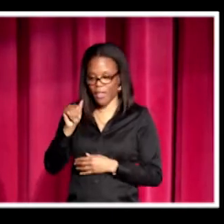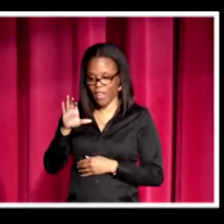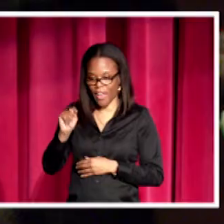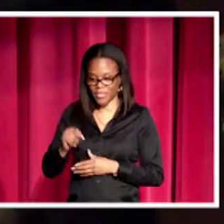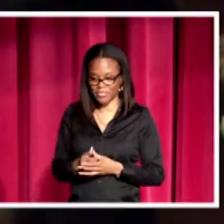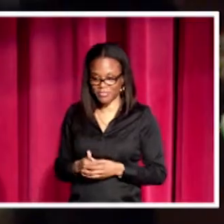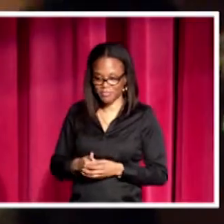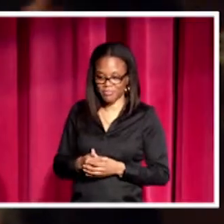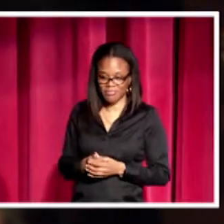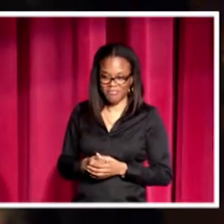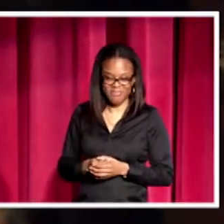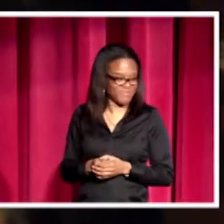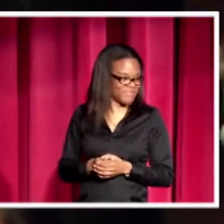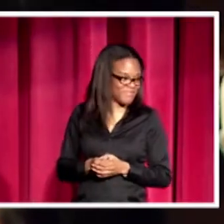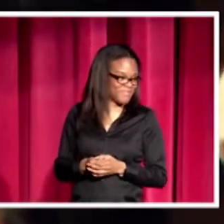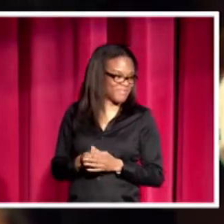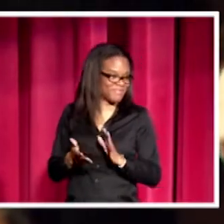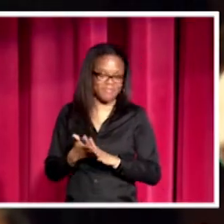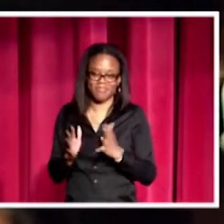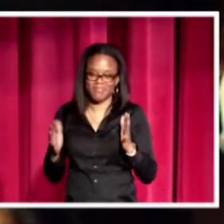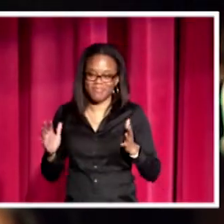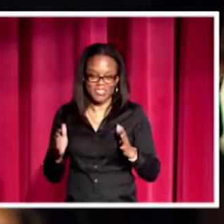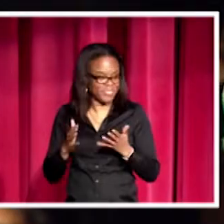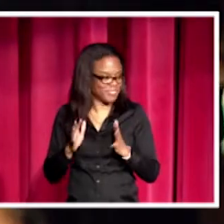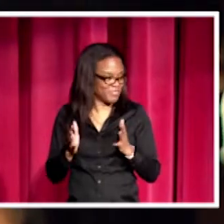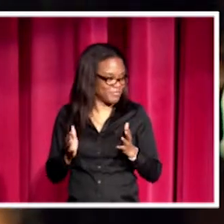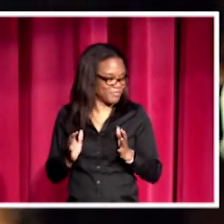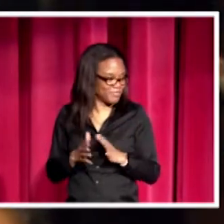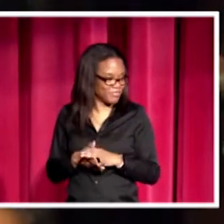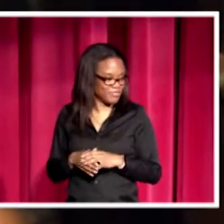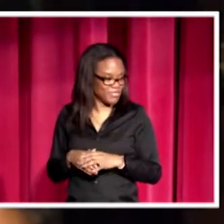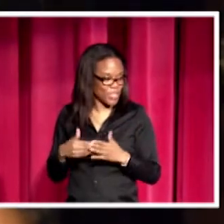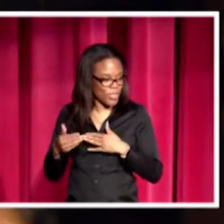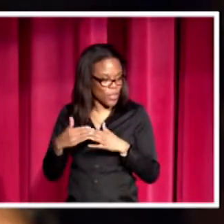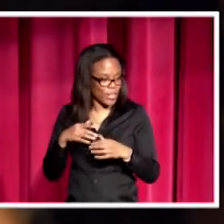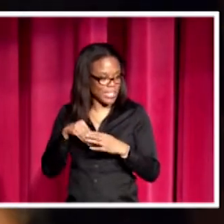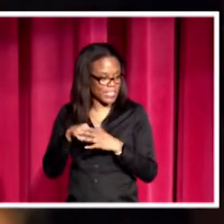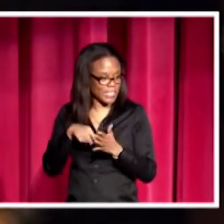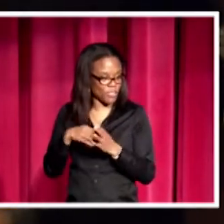Act. Let's give Kenya McDuffie a big round of applause.